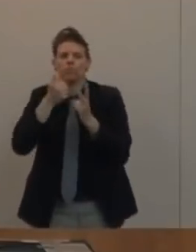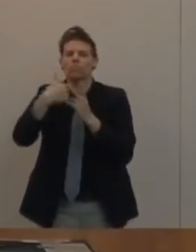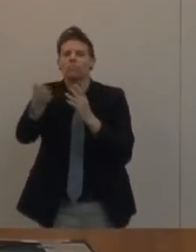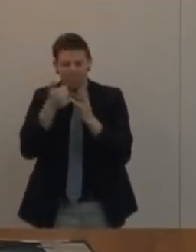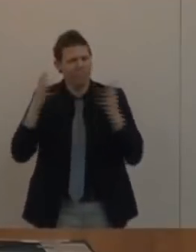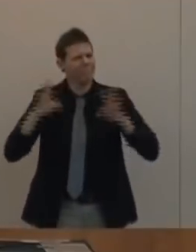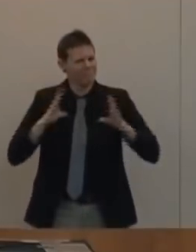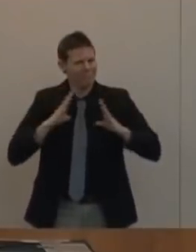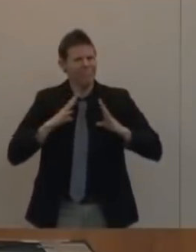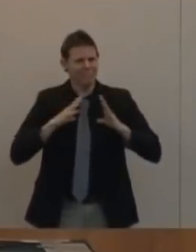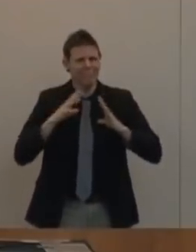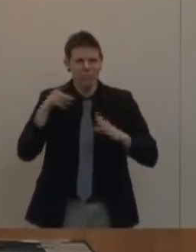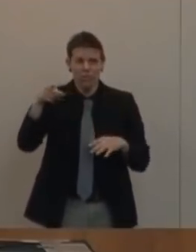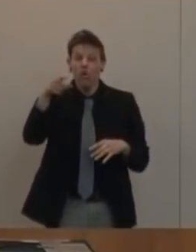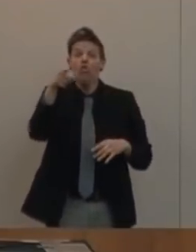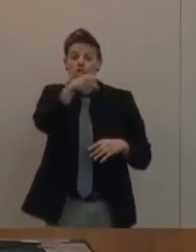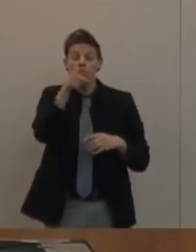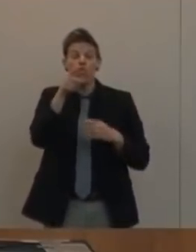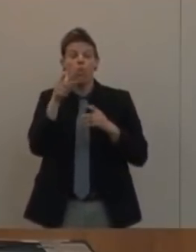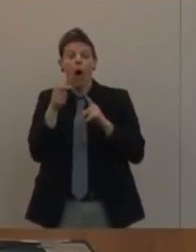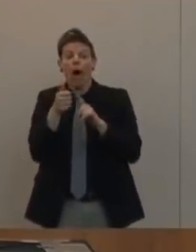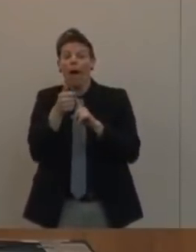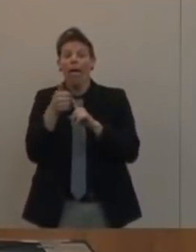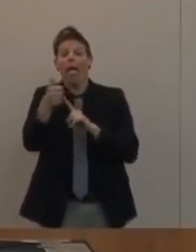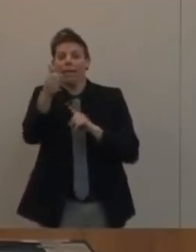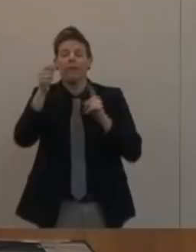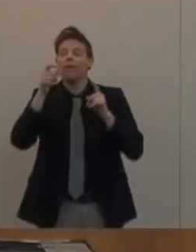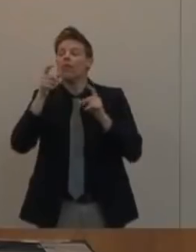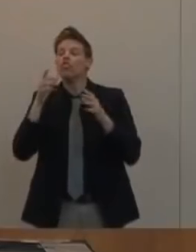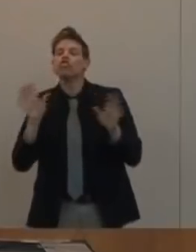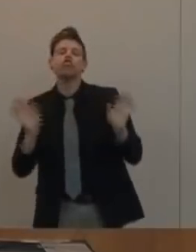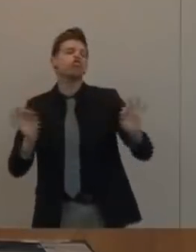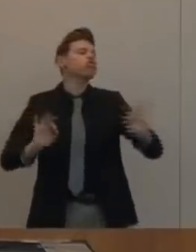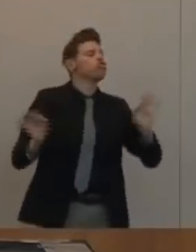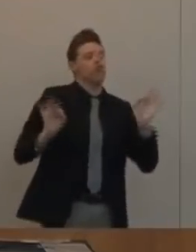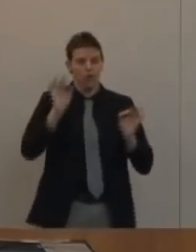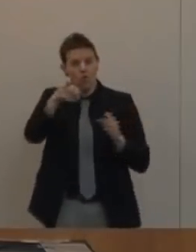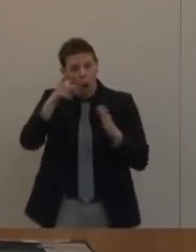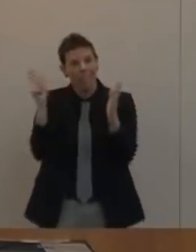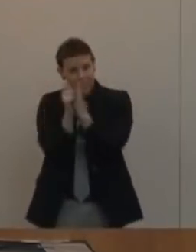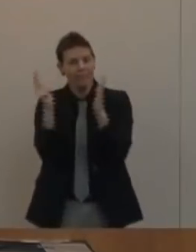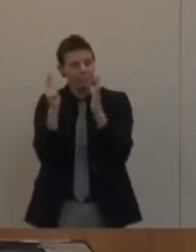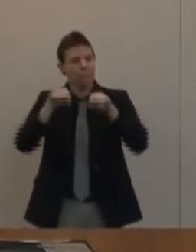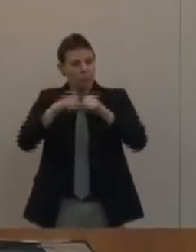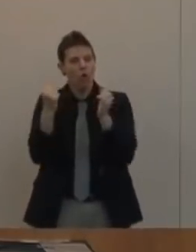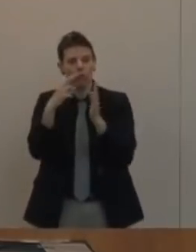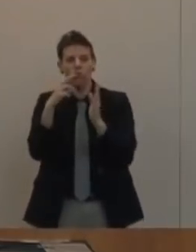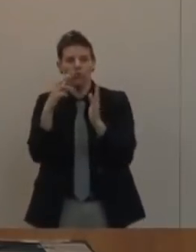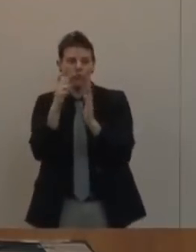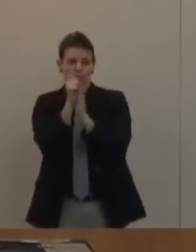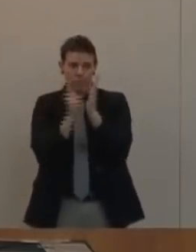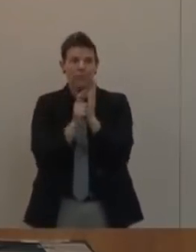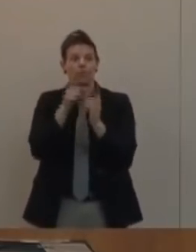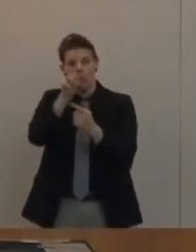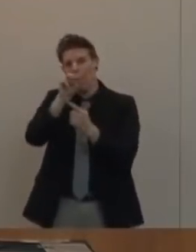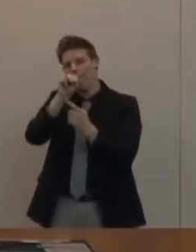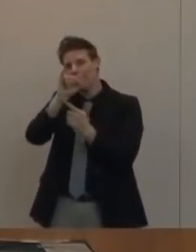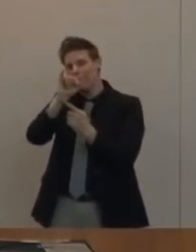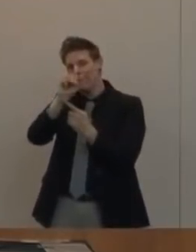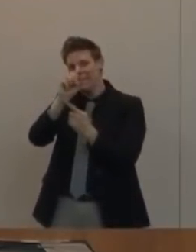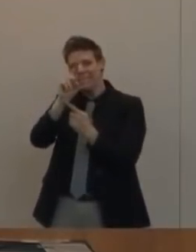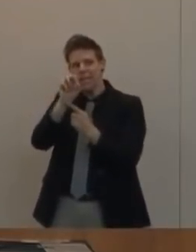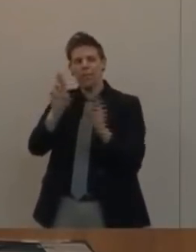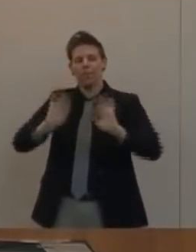you're in violation, and that can be a misdemeanor and a financial penalty. So if